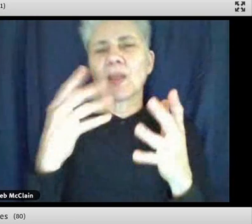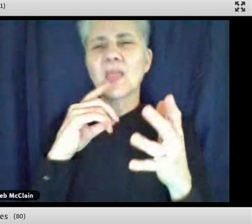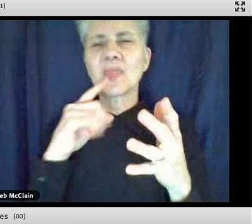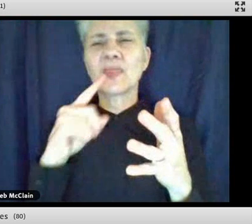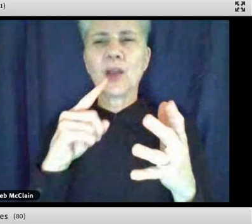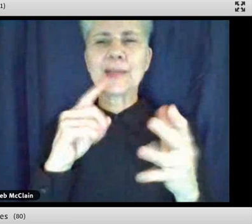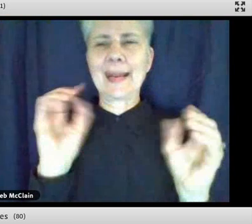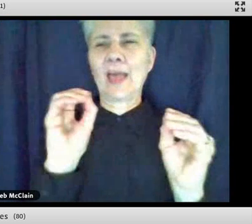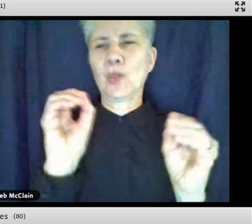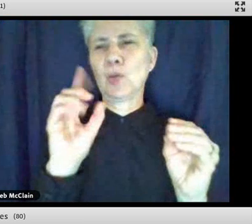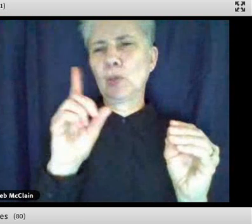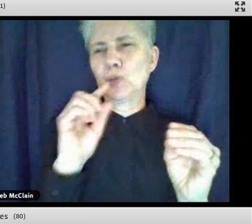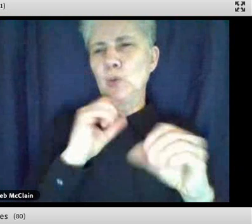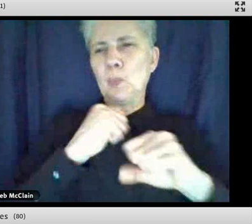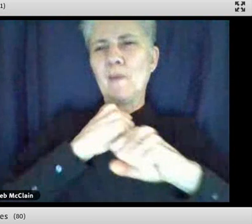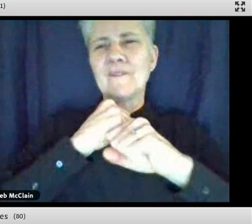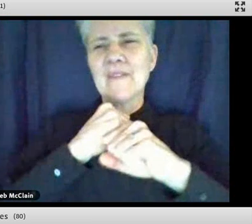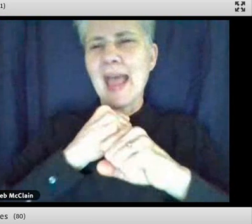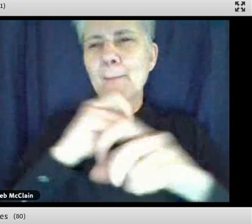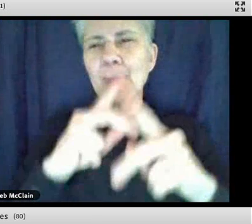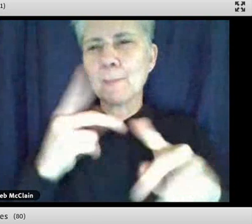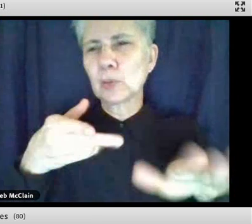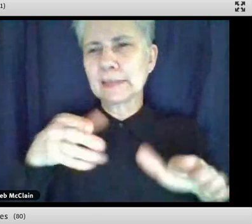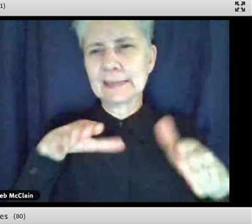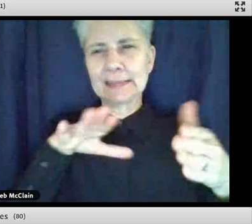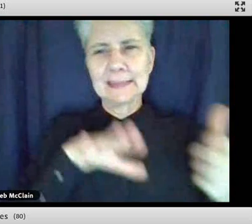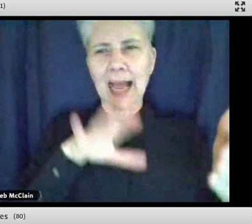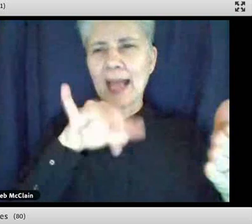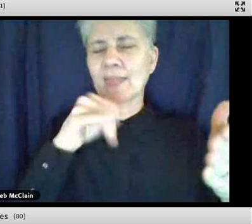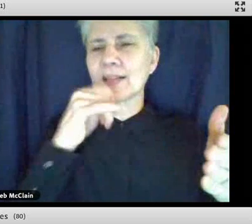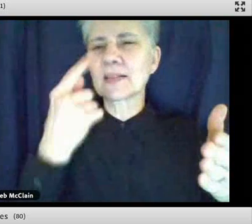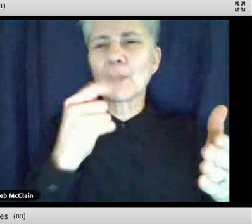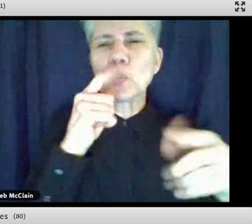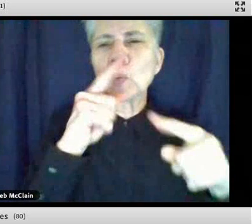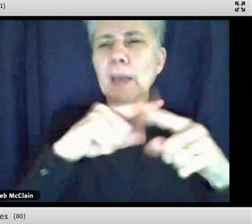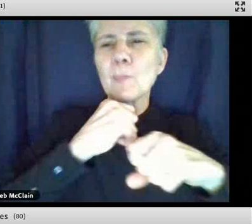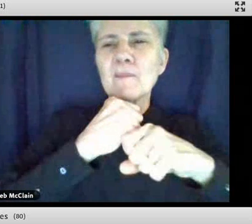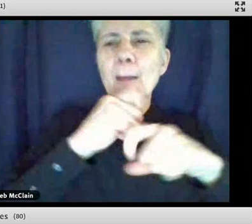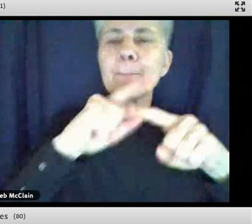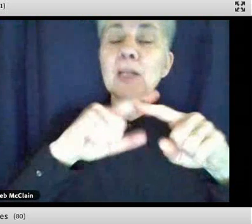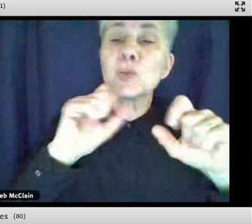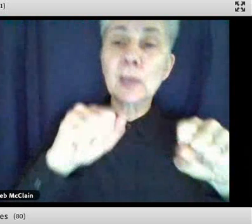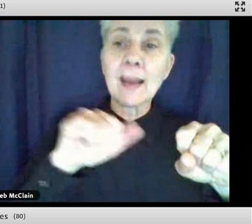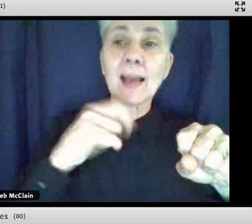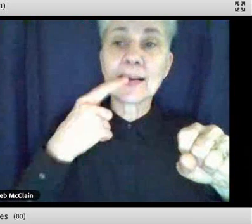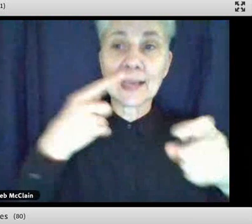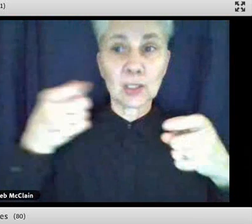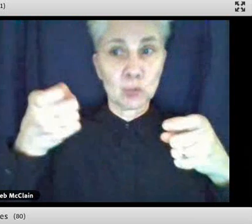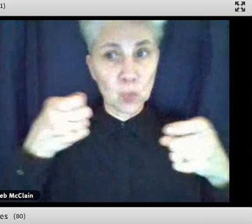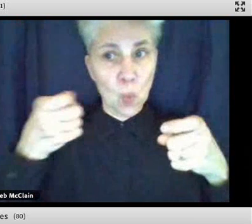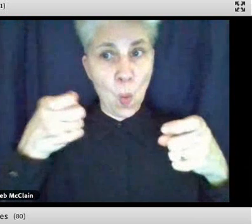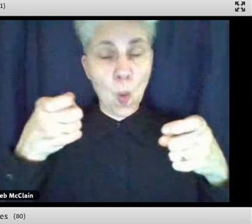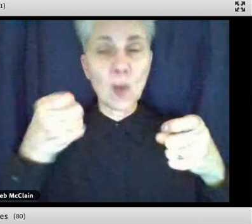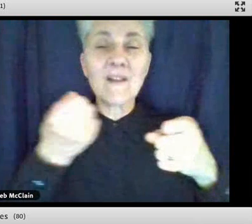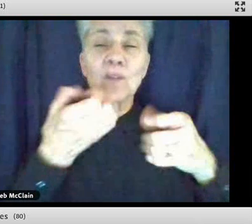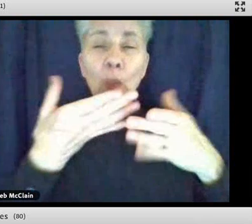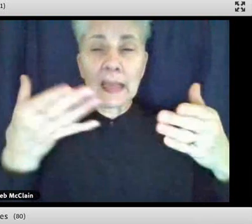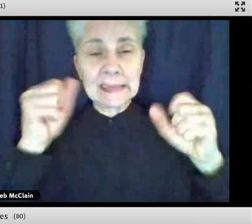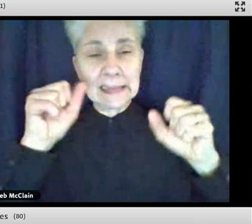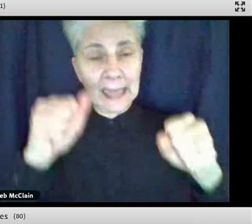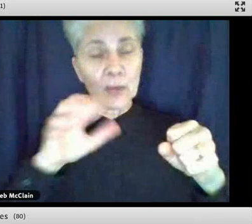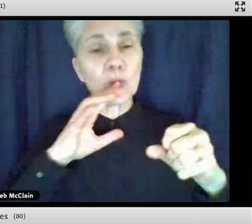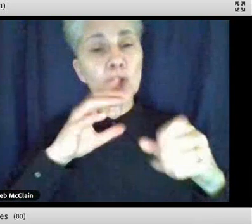nothing you can do to prevent people dying. That's just not something you can do. But you can, like I said, control a few things, and we're going to talk a